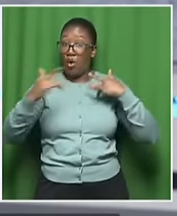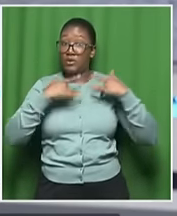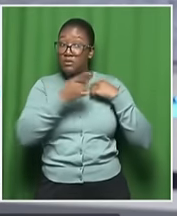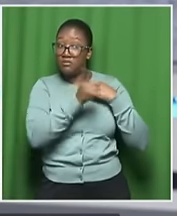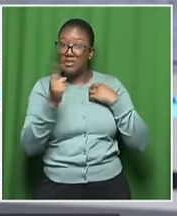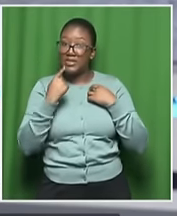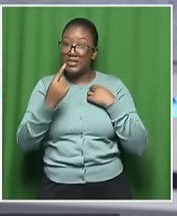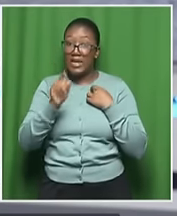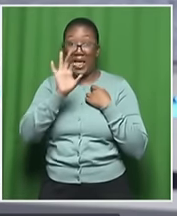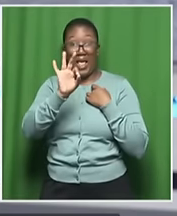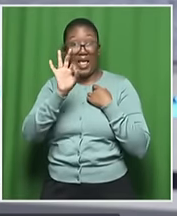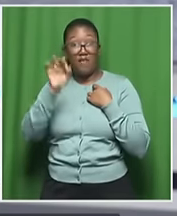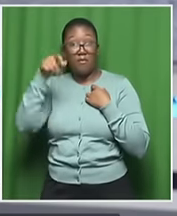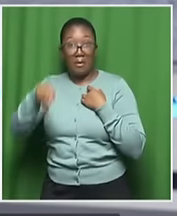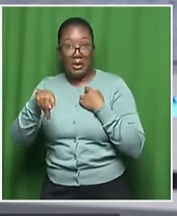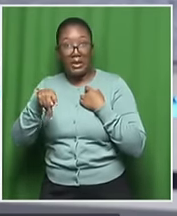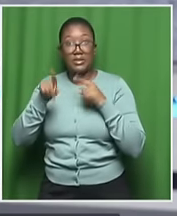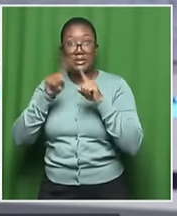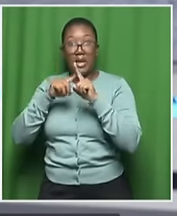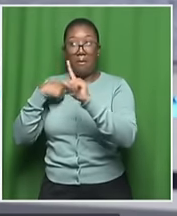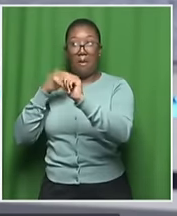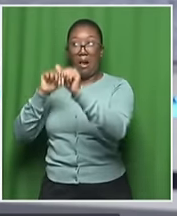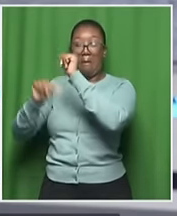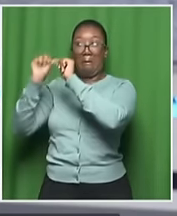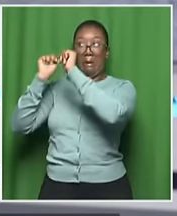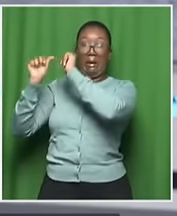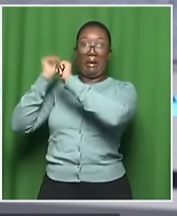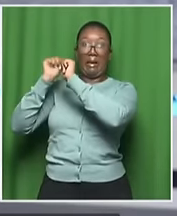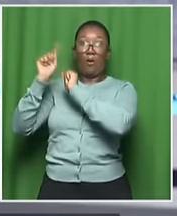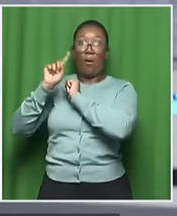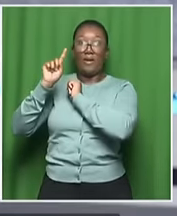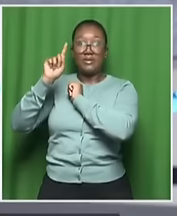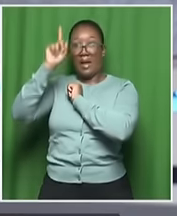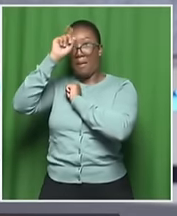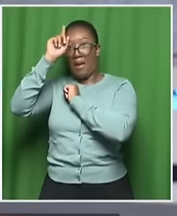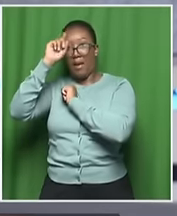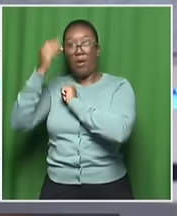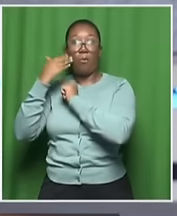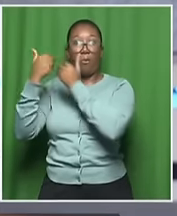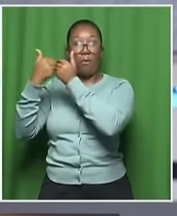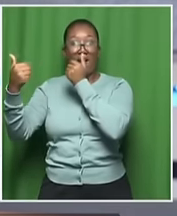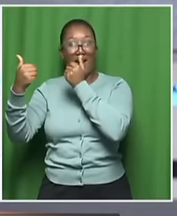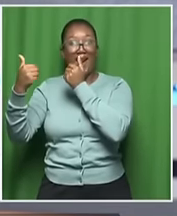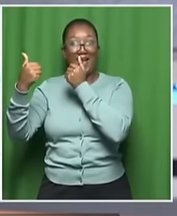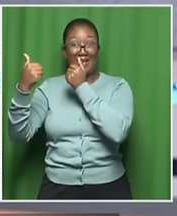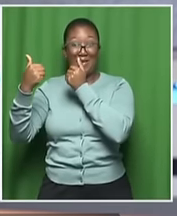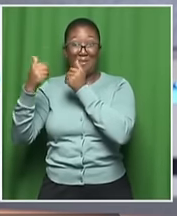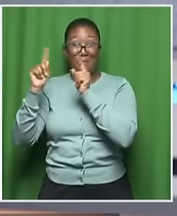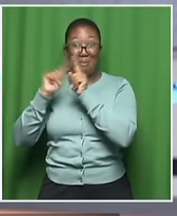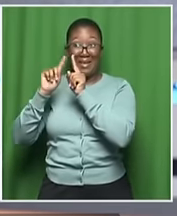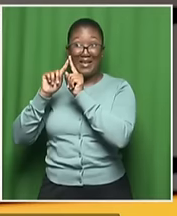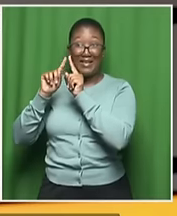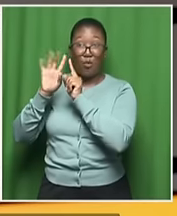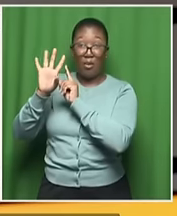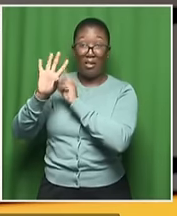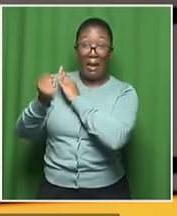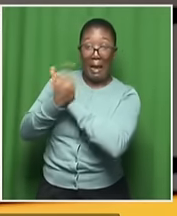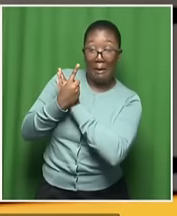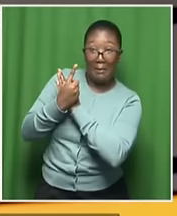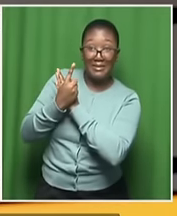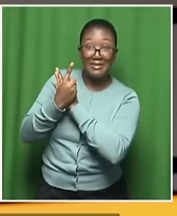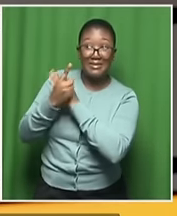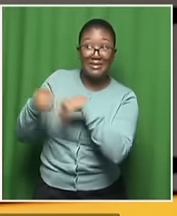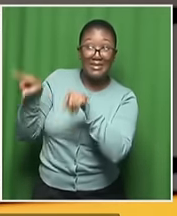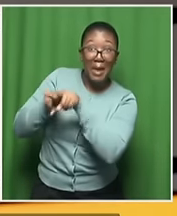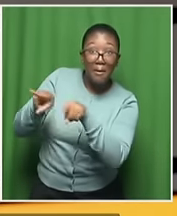Plus may take us back to the apartheid days, so that if the Freedom Front Plus gets back to being perhaps the government of the day one